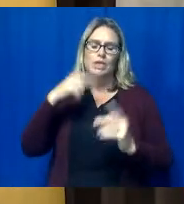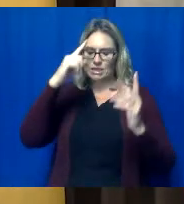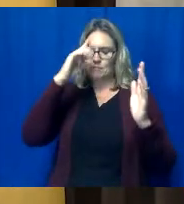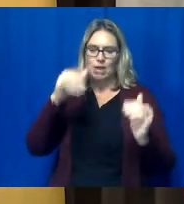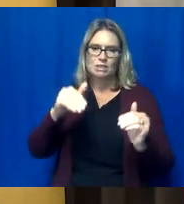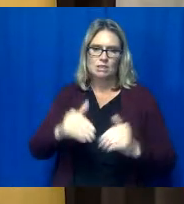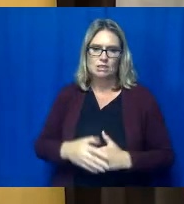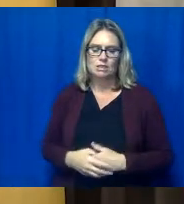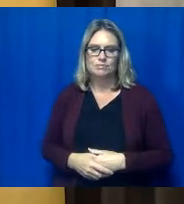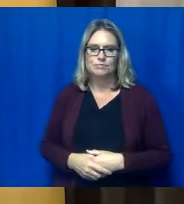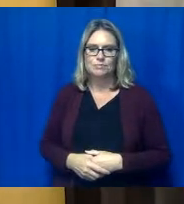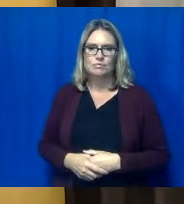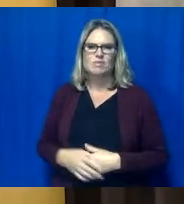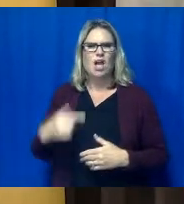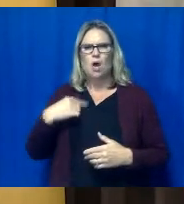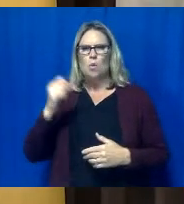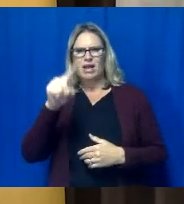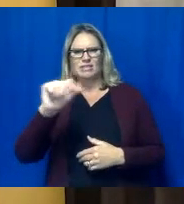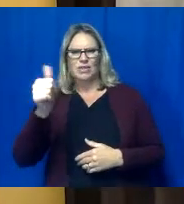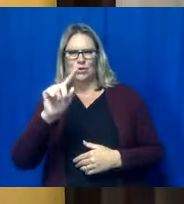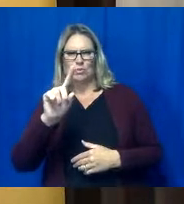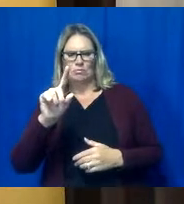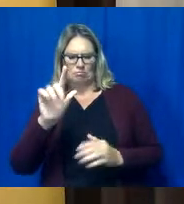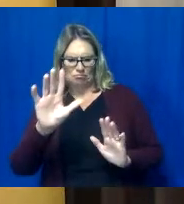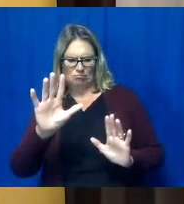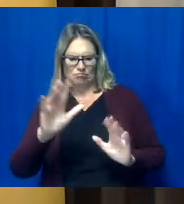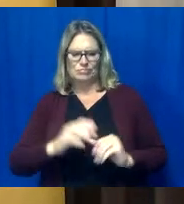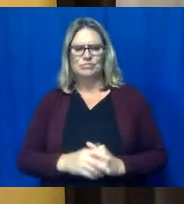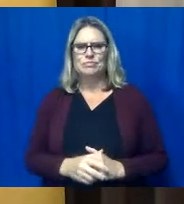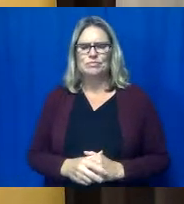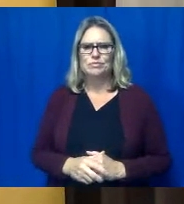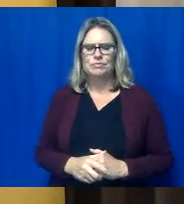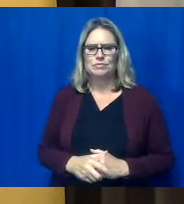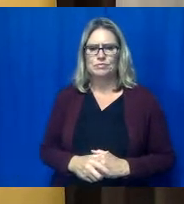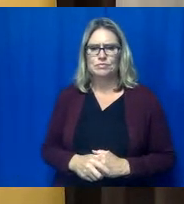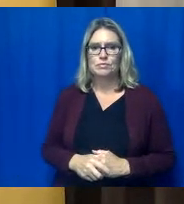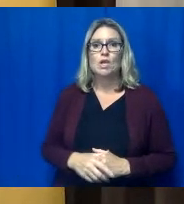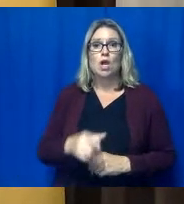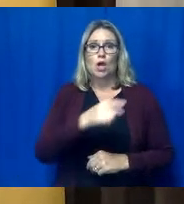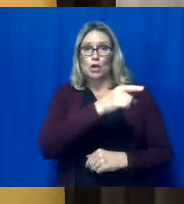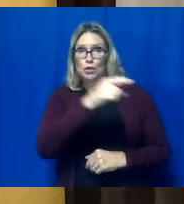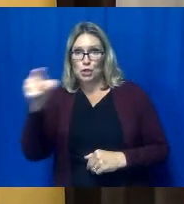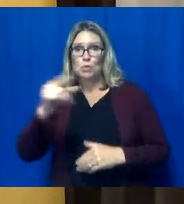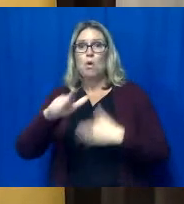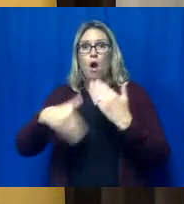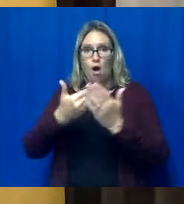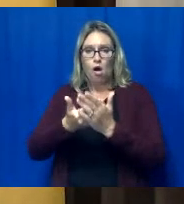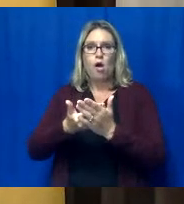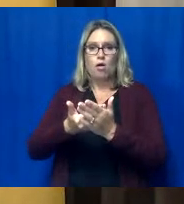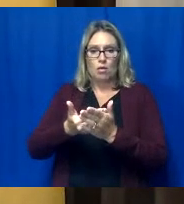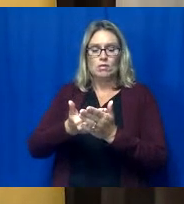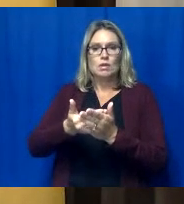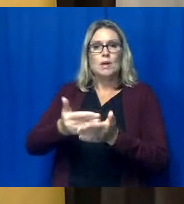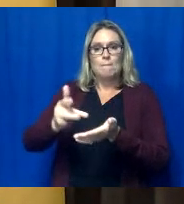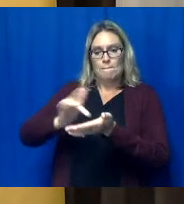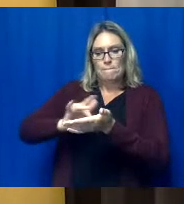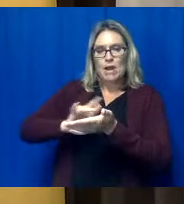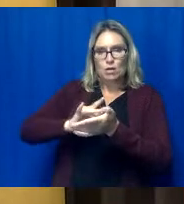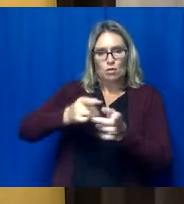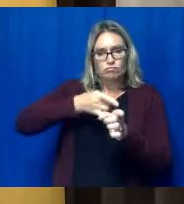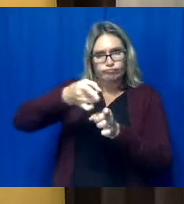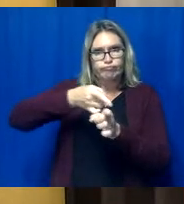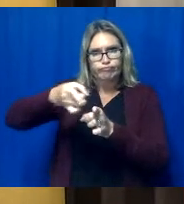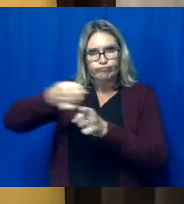Maybe I can ask it another way. You're all scientific or medical professionals. Can each of you indicate whether you think